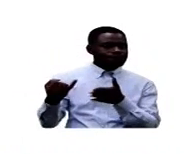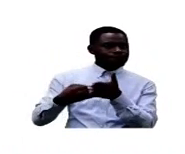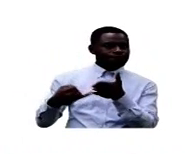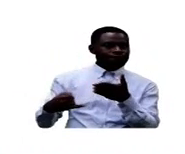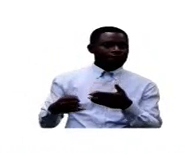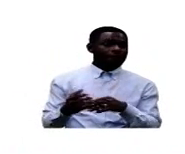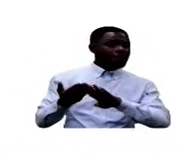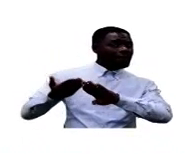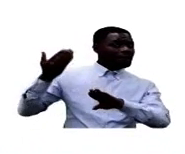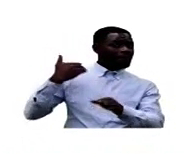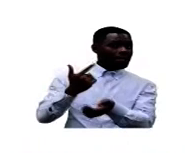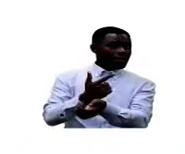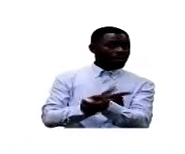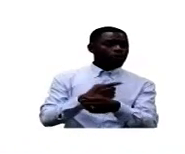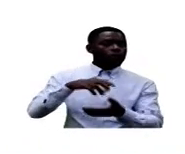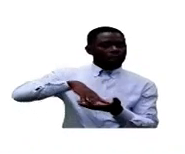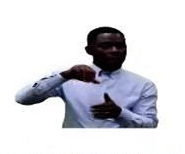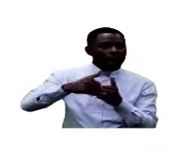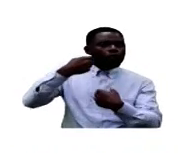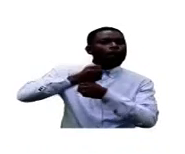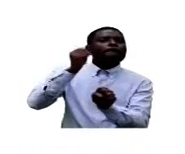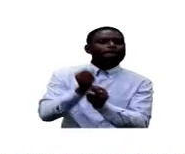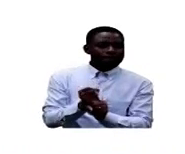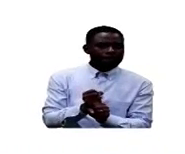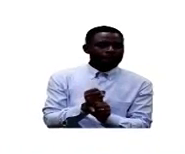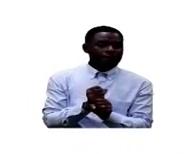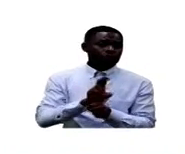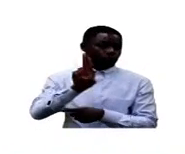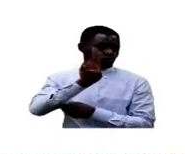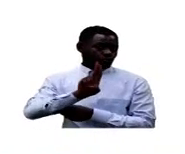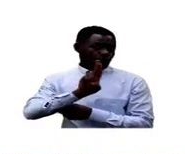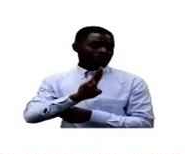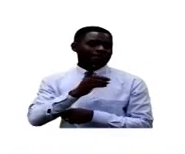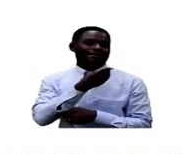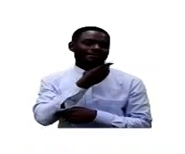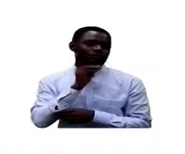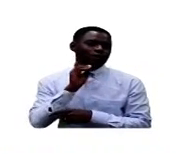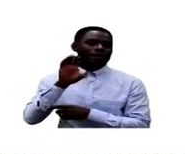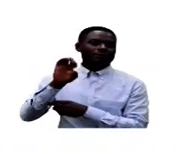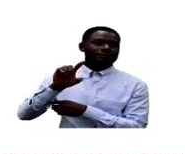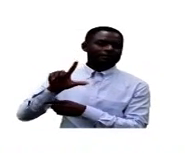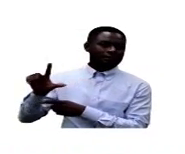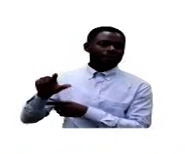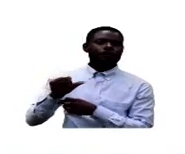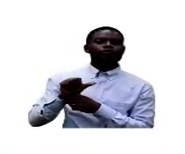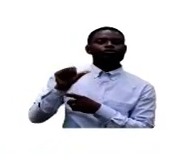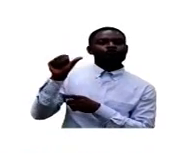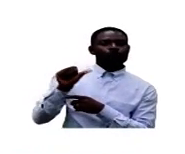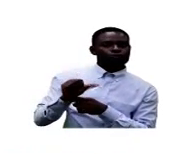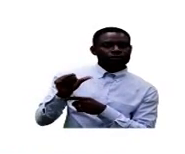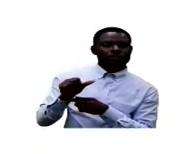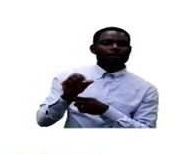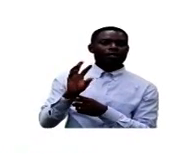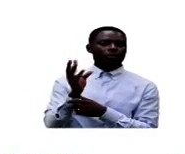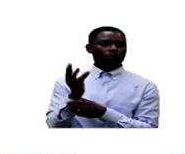to construct an electrical circuit using a dry cell, a switch, a